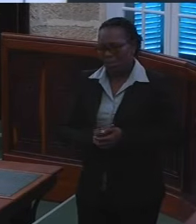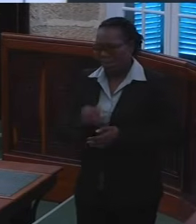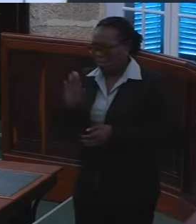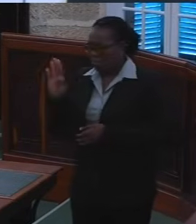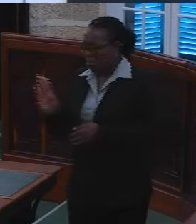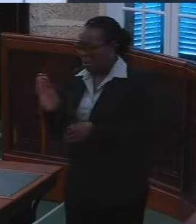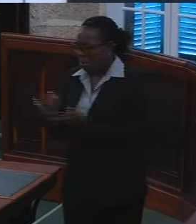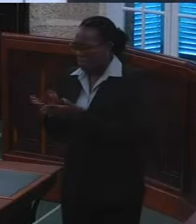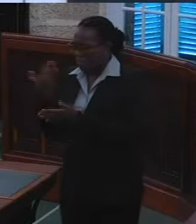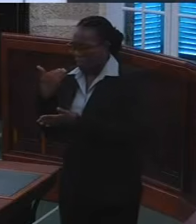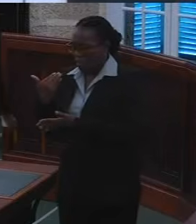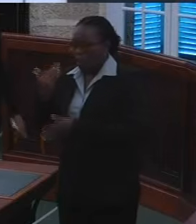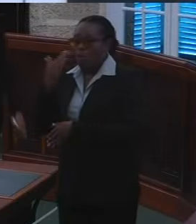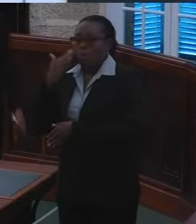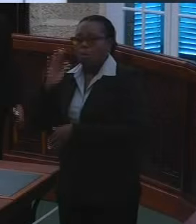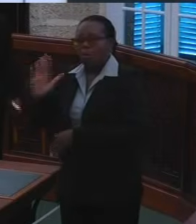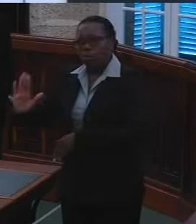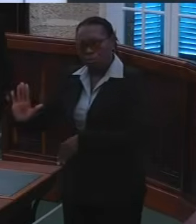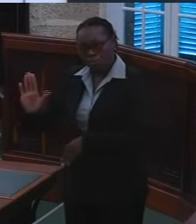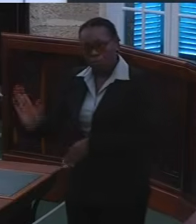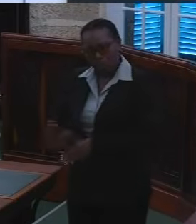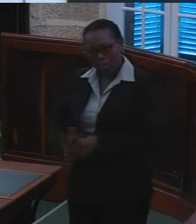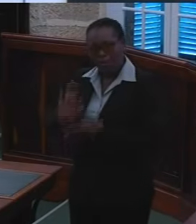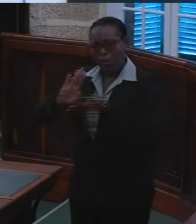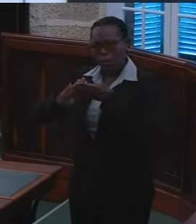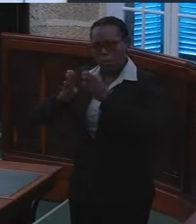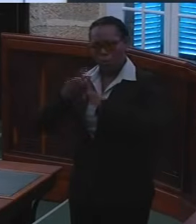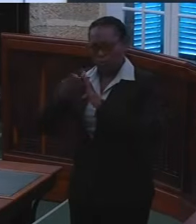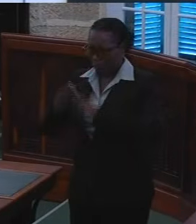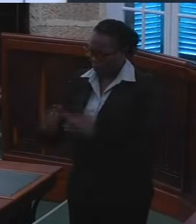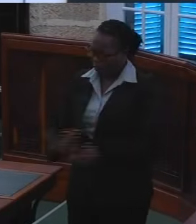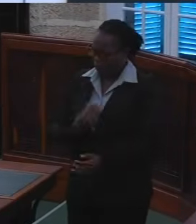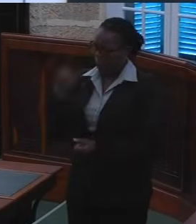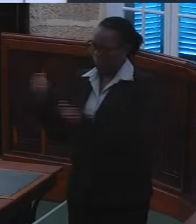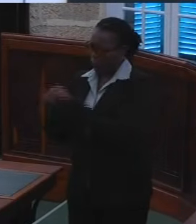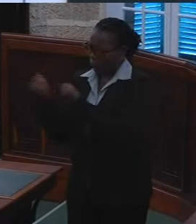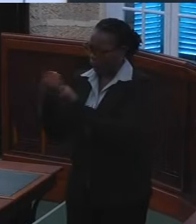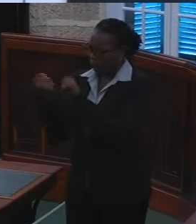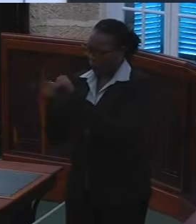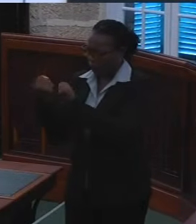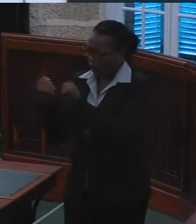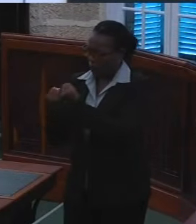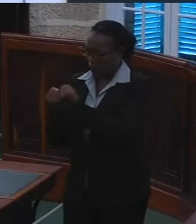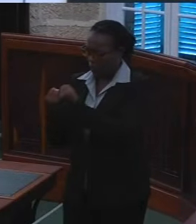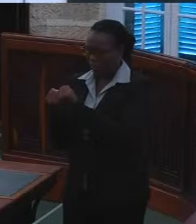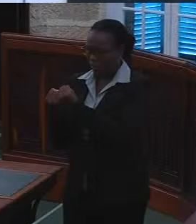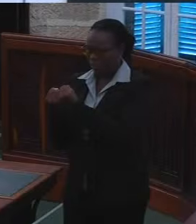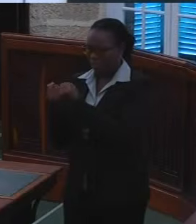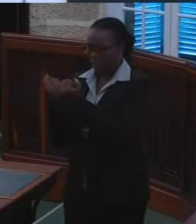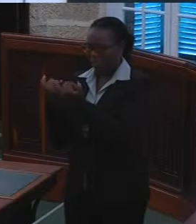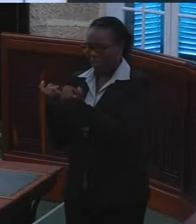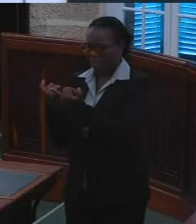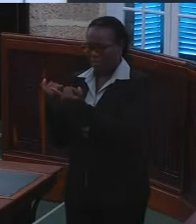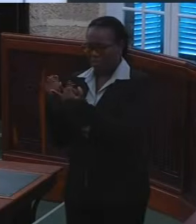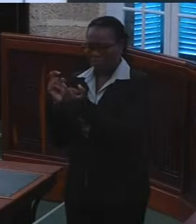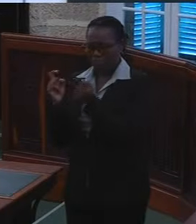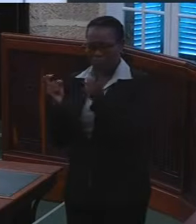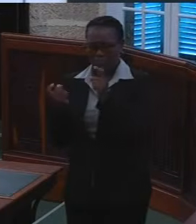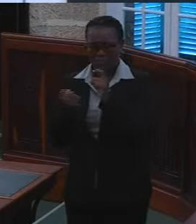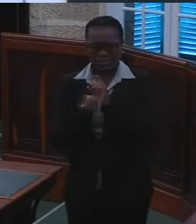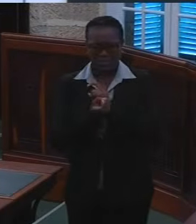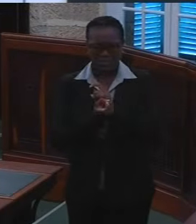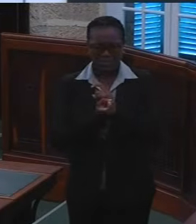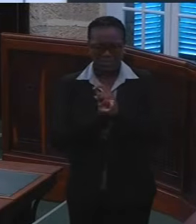known for its community spirit and its mechanisms of care, have now put older persons in a position where many of them